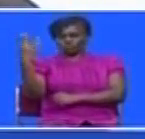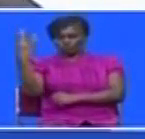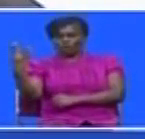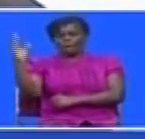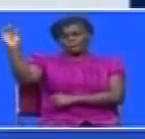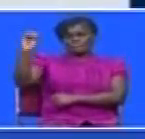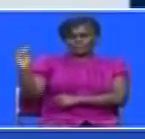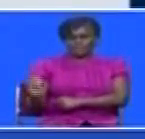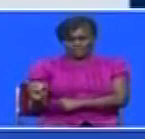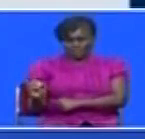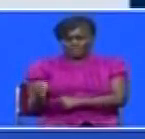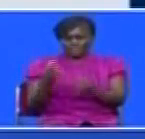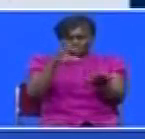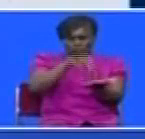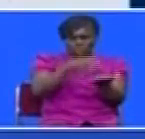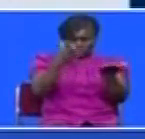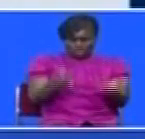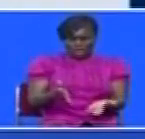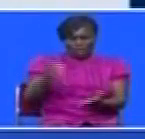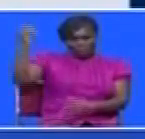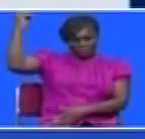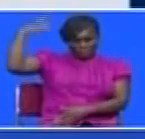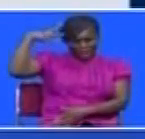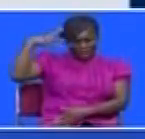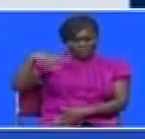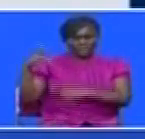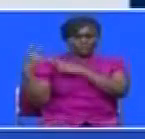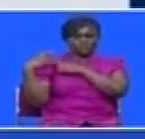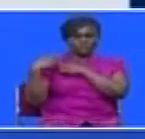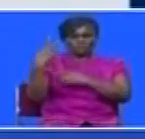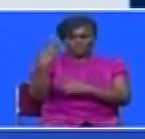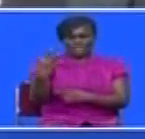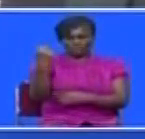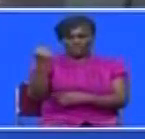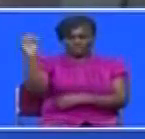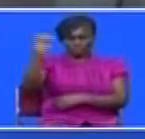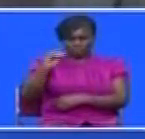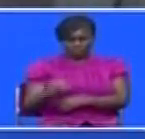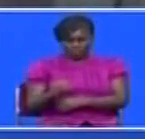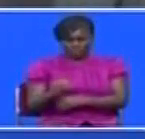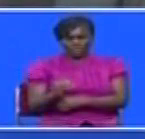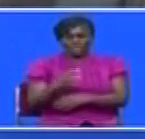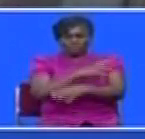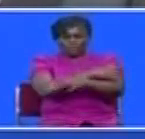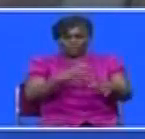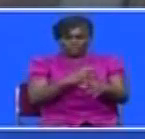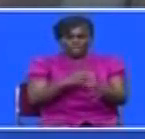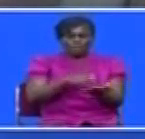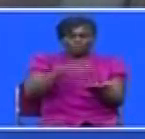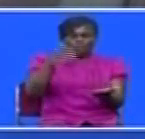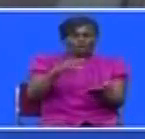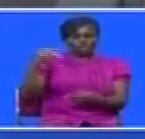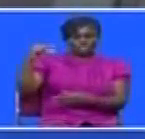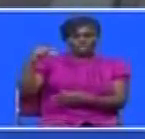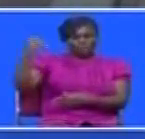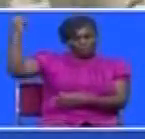11.24%. Currently, thermal power accounts for 35.9% of installed capacity, though increased usage of geothermal